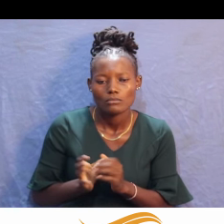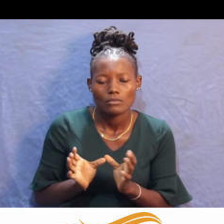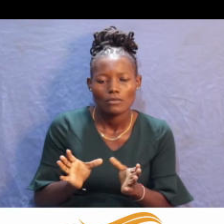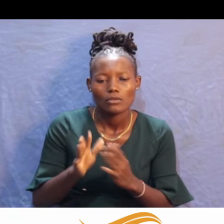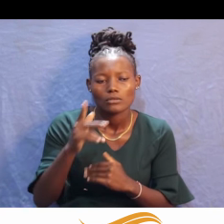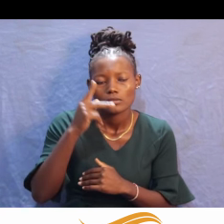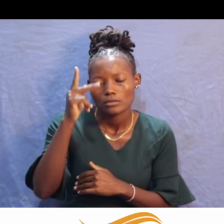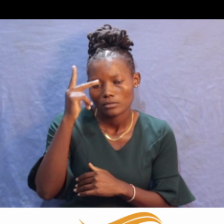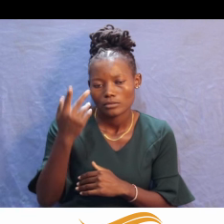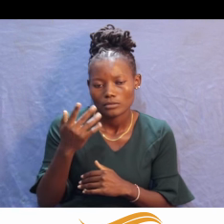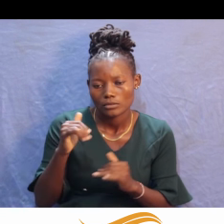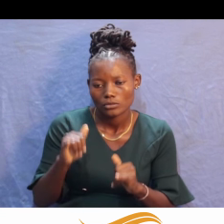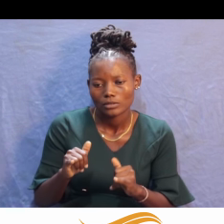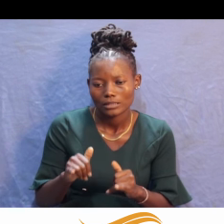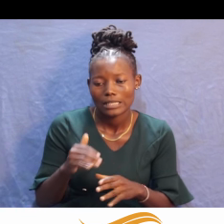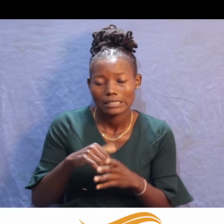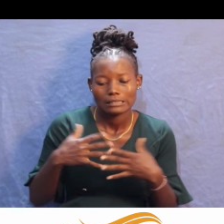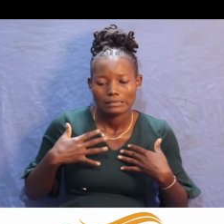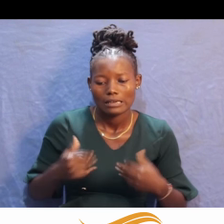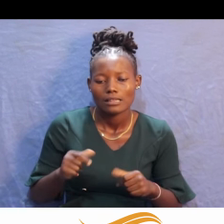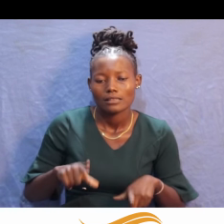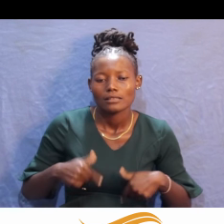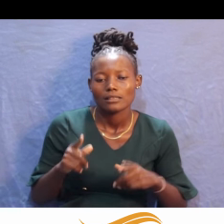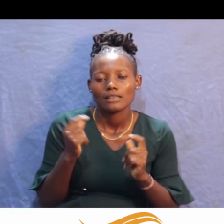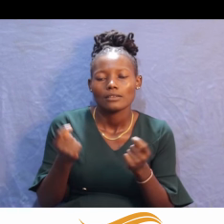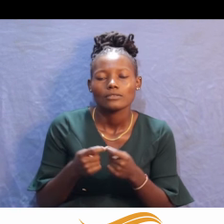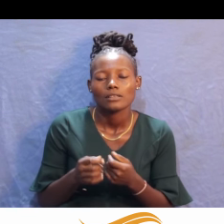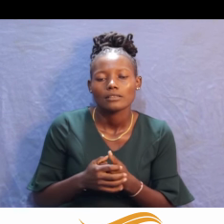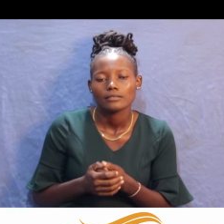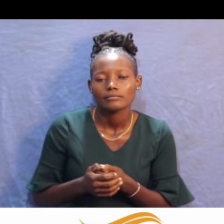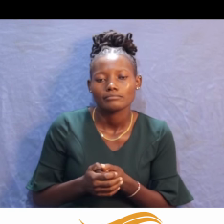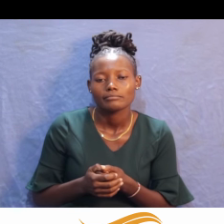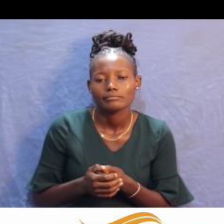to living a healthy lifestyle.